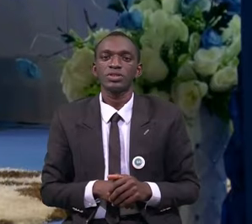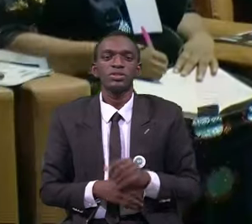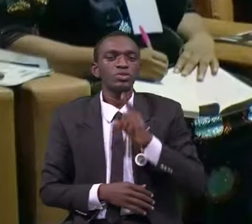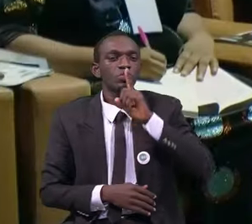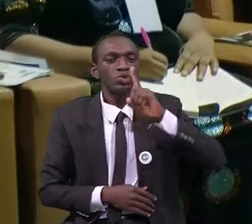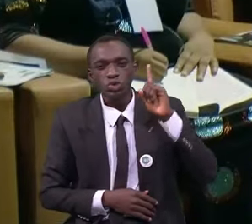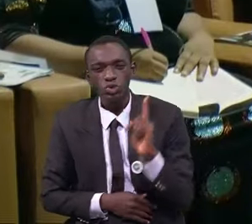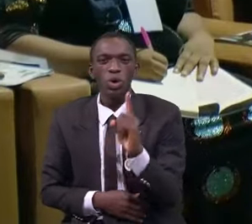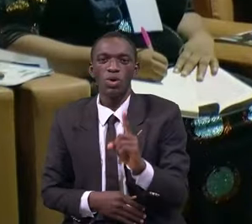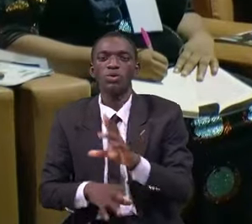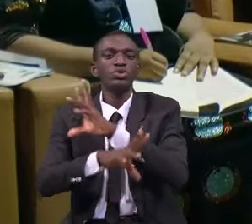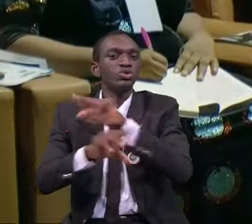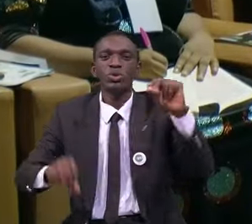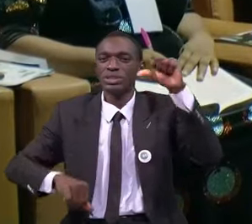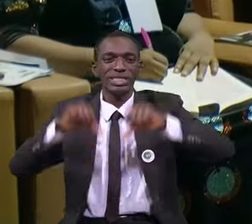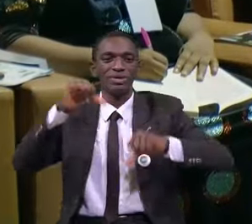Assured, no doubt.